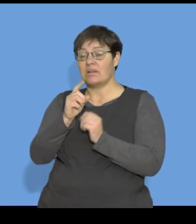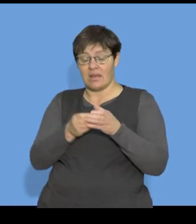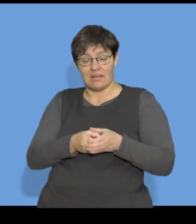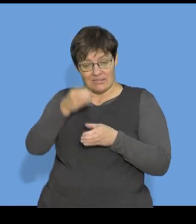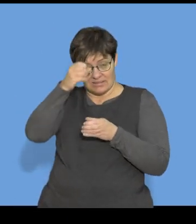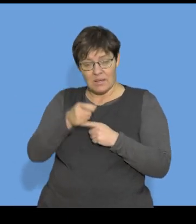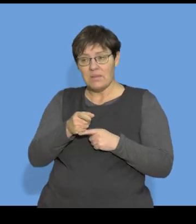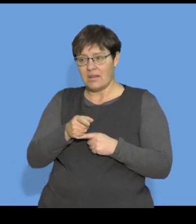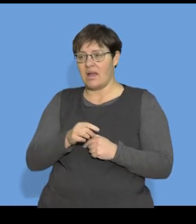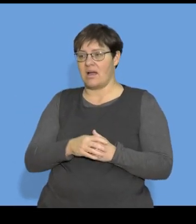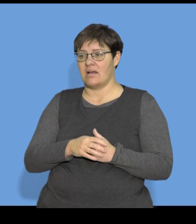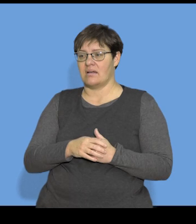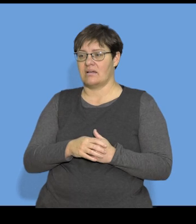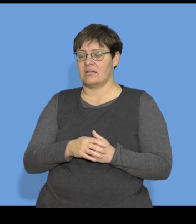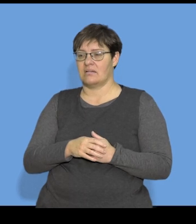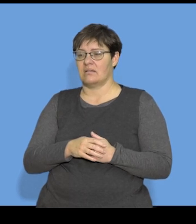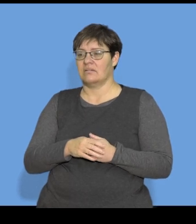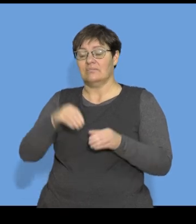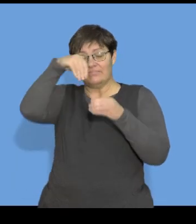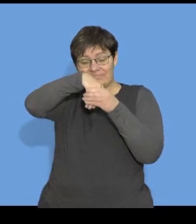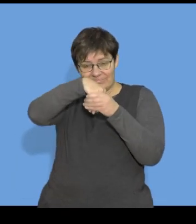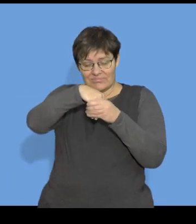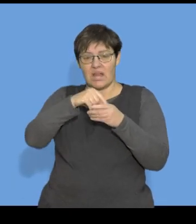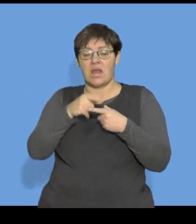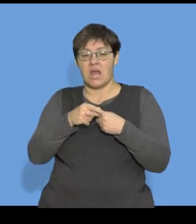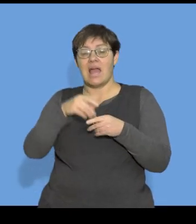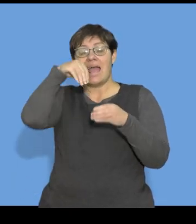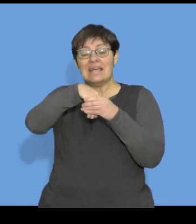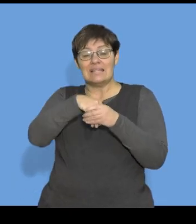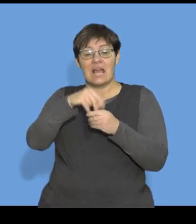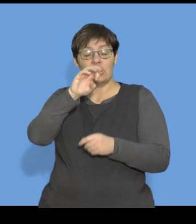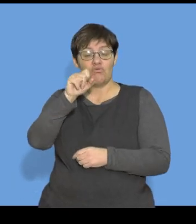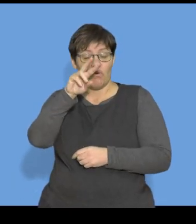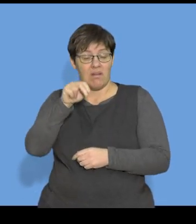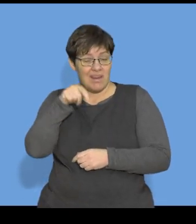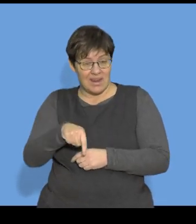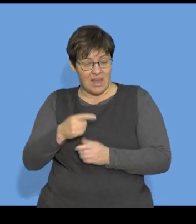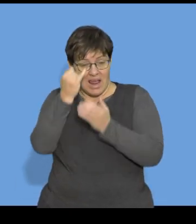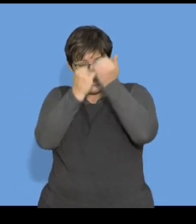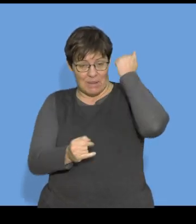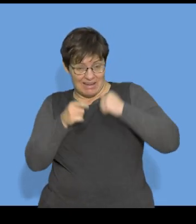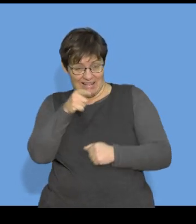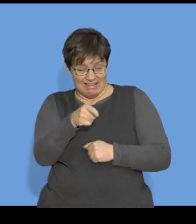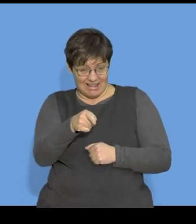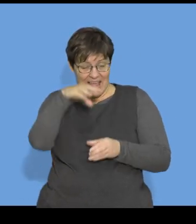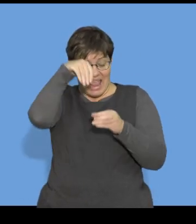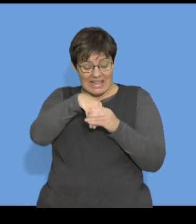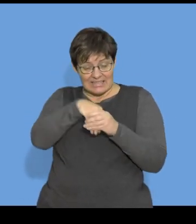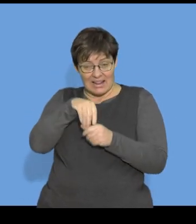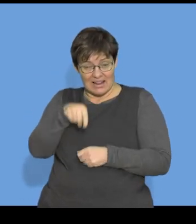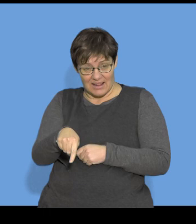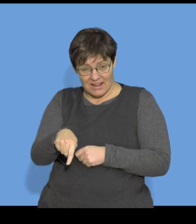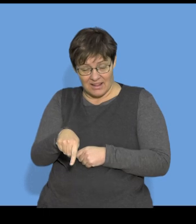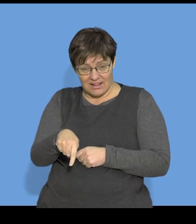The impulse will be transmitted to the interneuron. Remember the function of the interneuron? From the interneuron, it